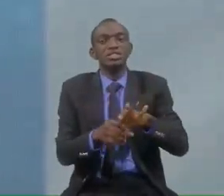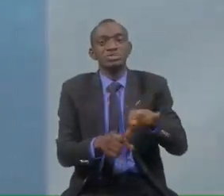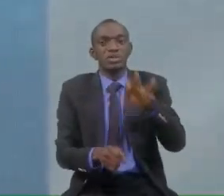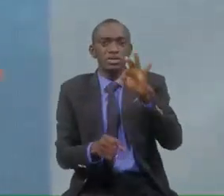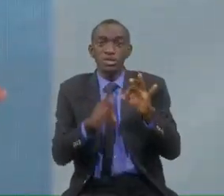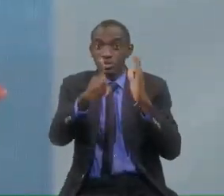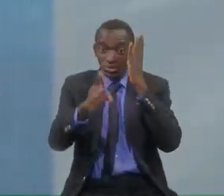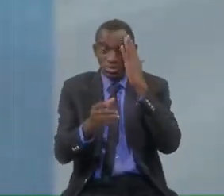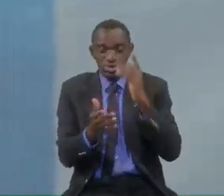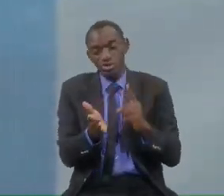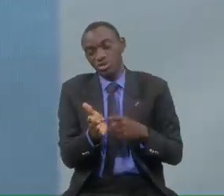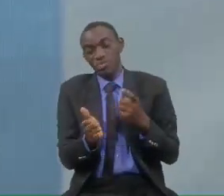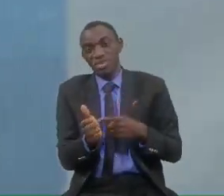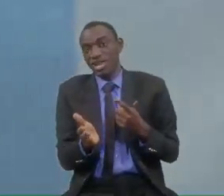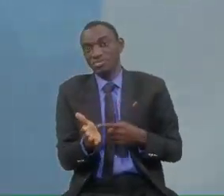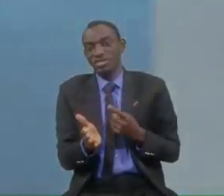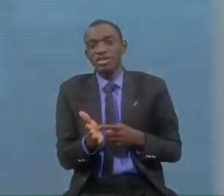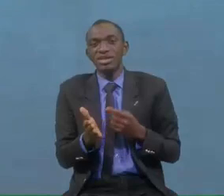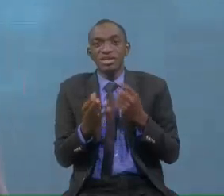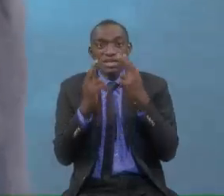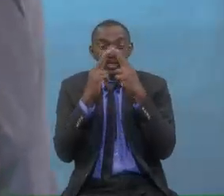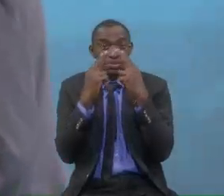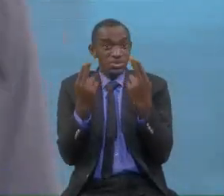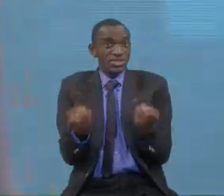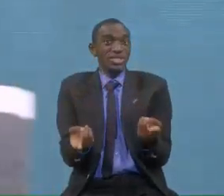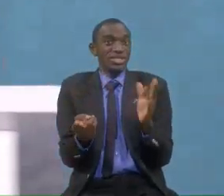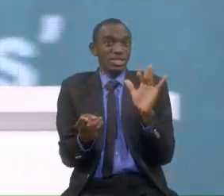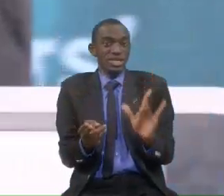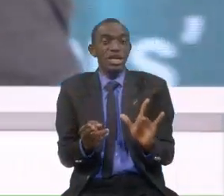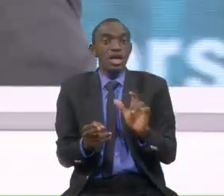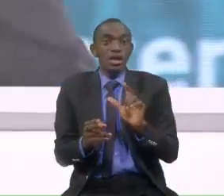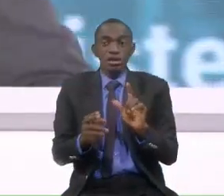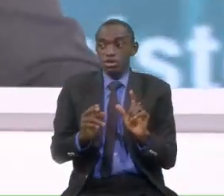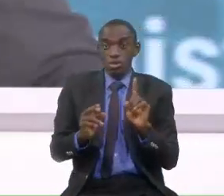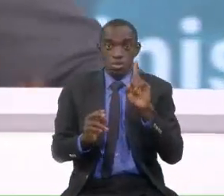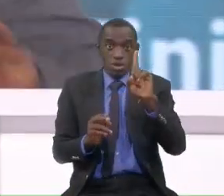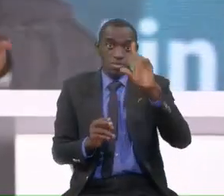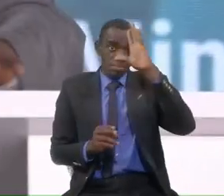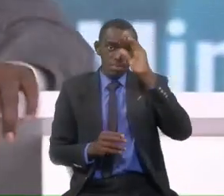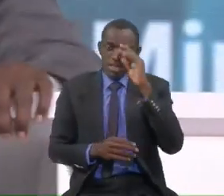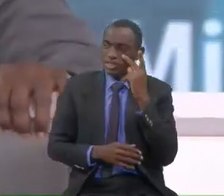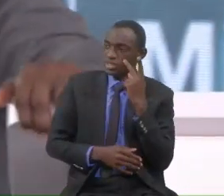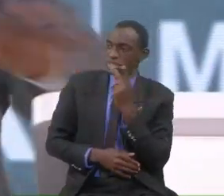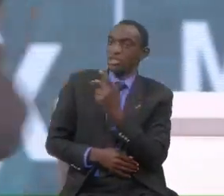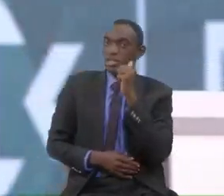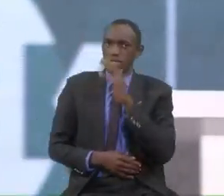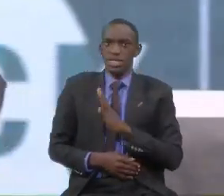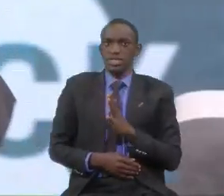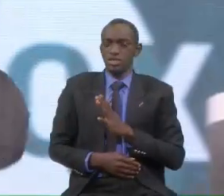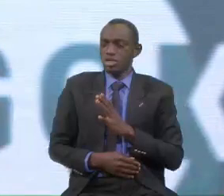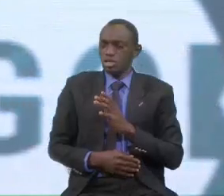Sometimes, innocently, a man seeing a lady, no bad thing in the heart,